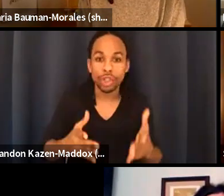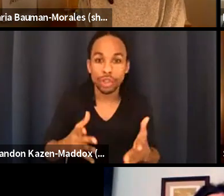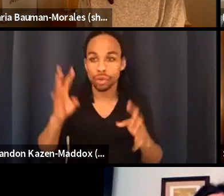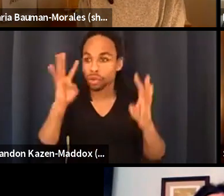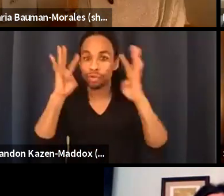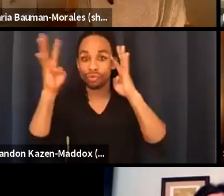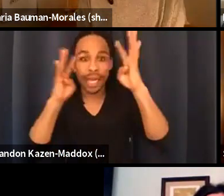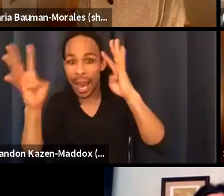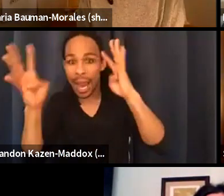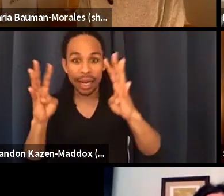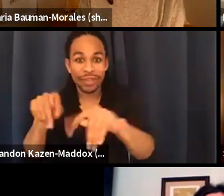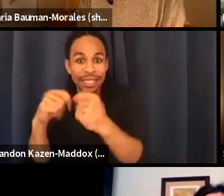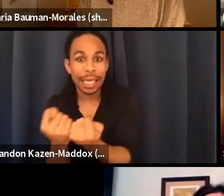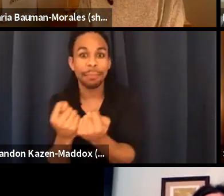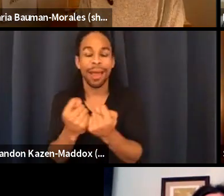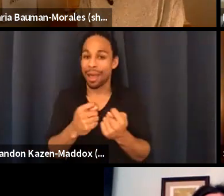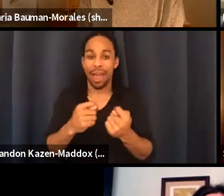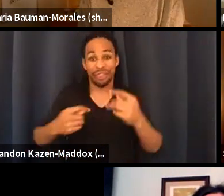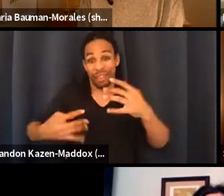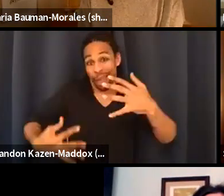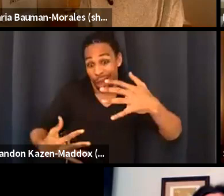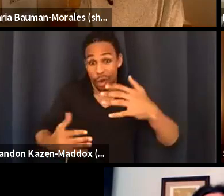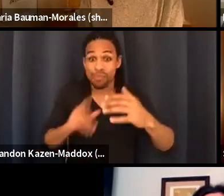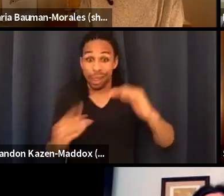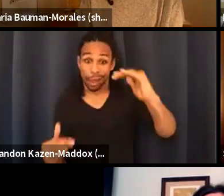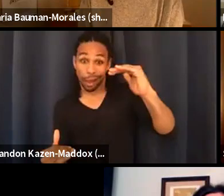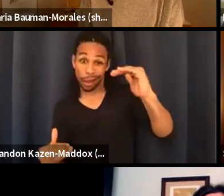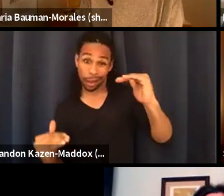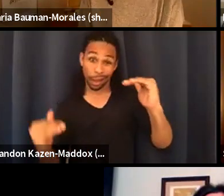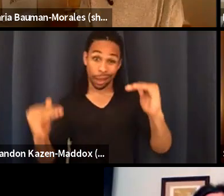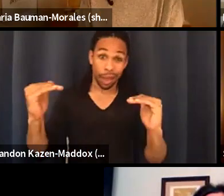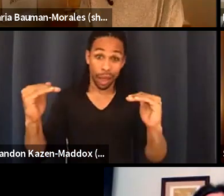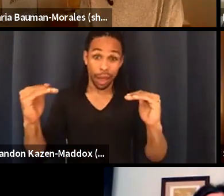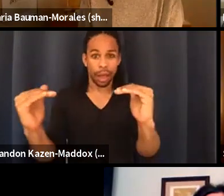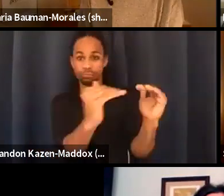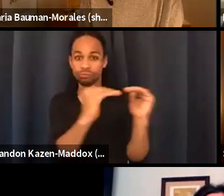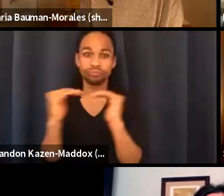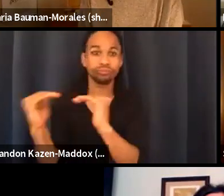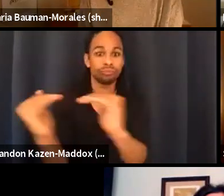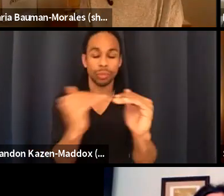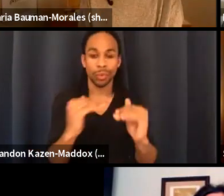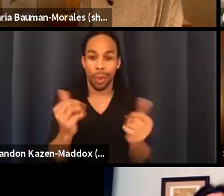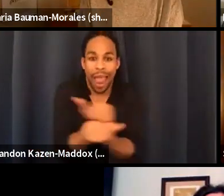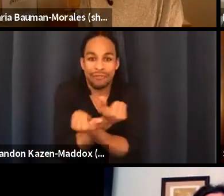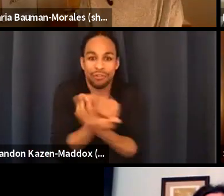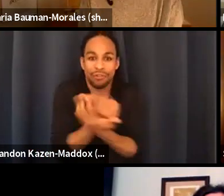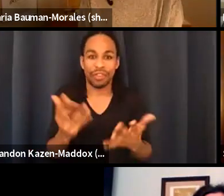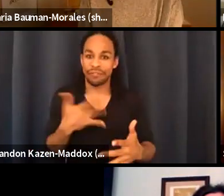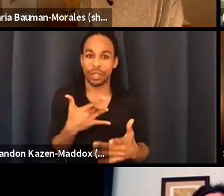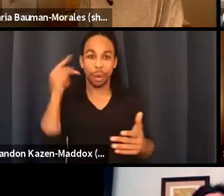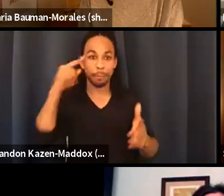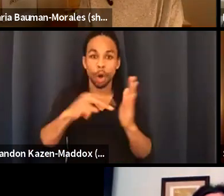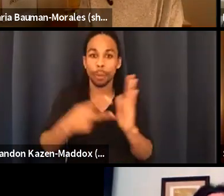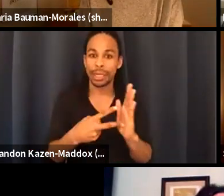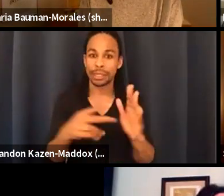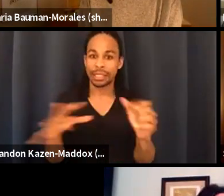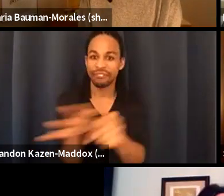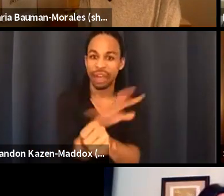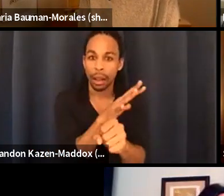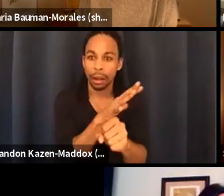own contribution to building this thing. So everything feels a little bit more purpose-filled, right? So if you can have a gaffer or a